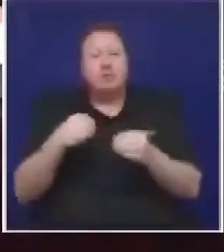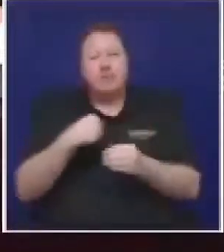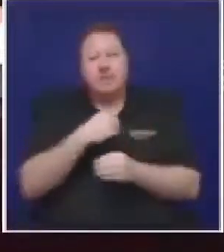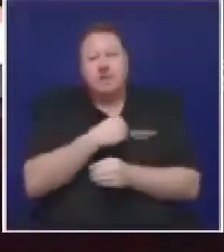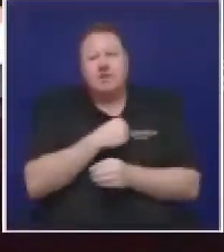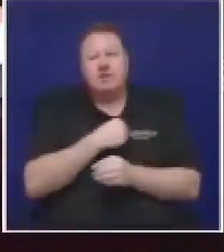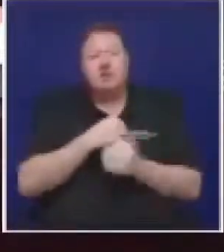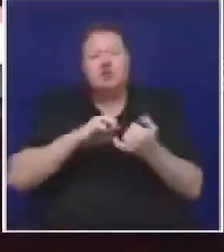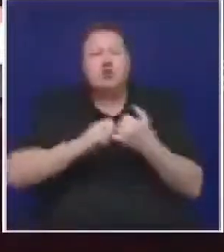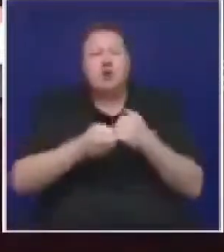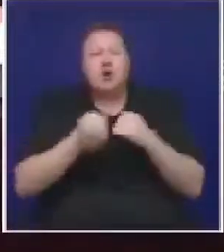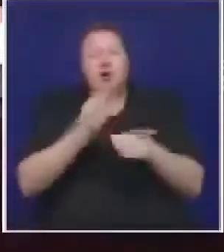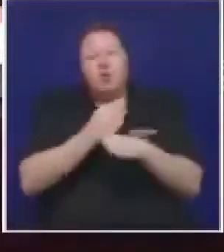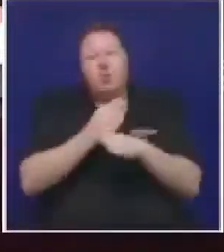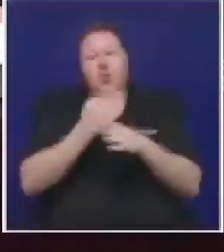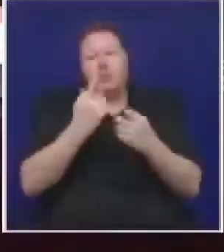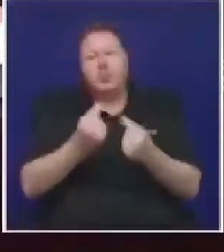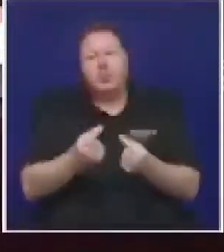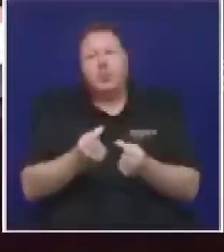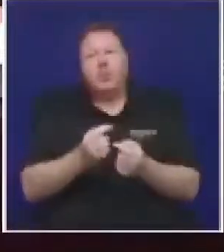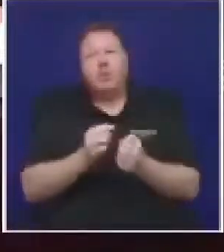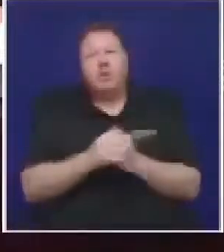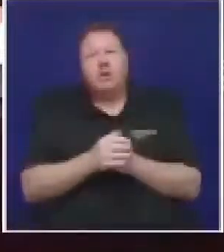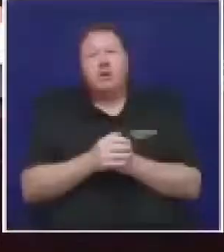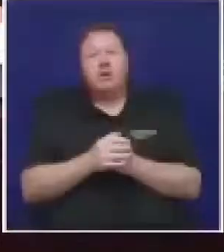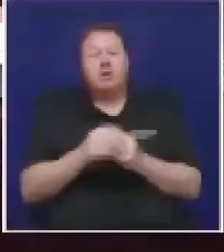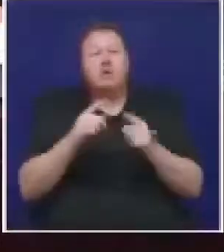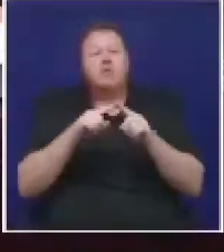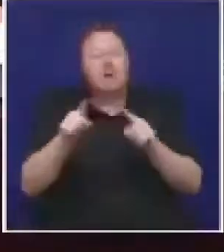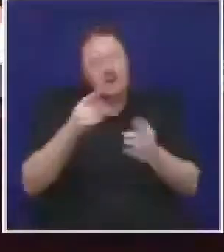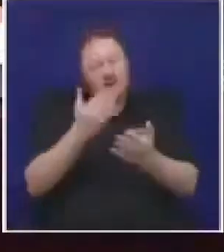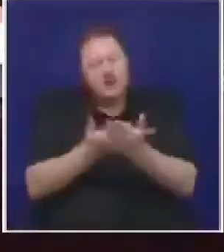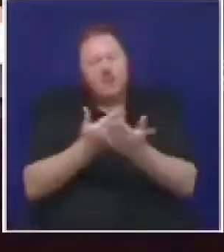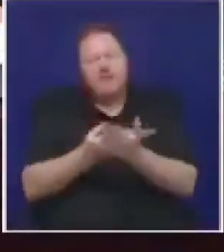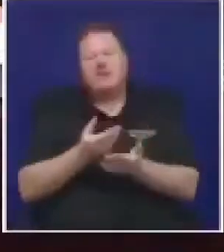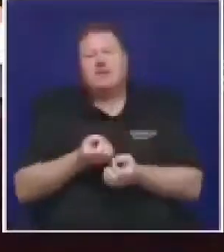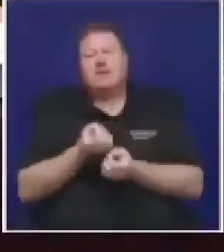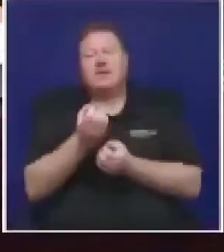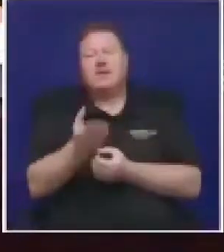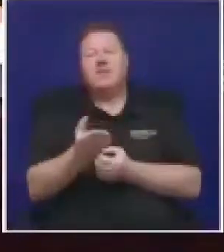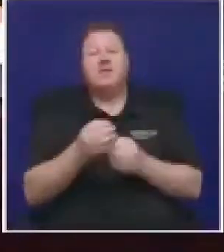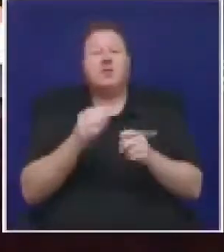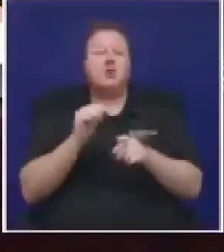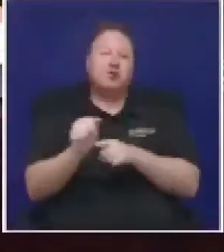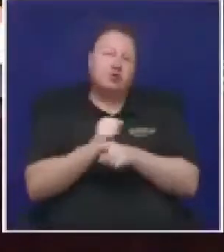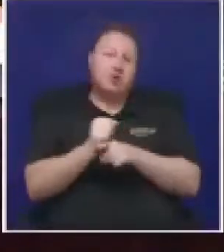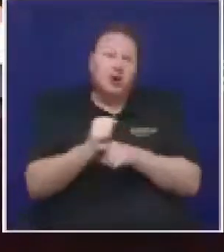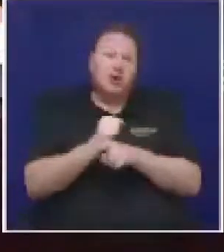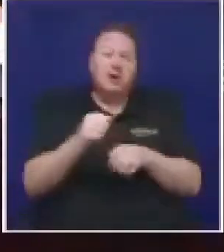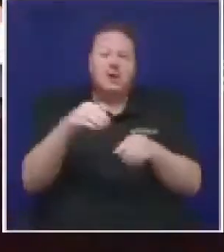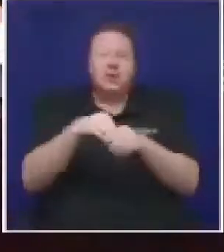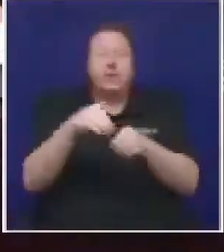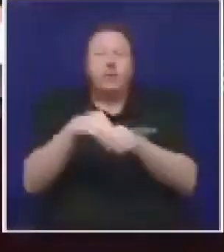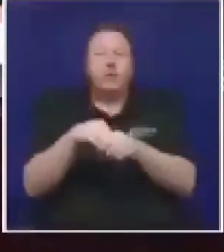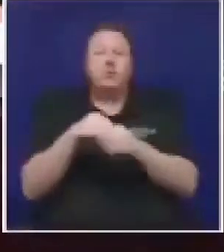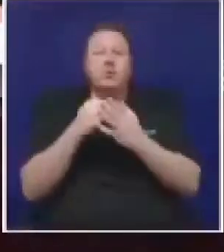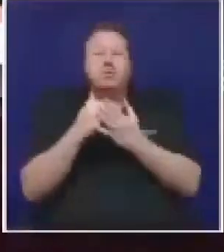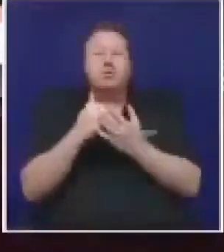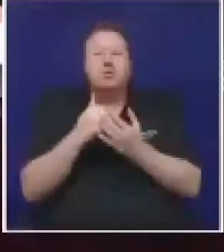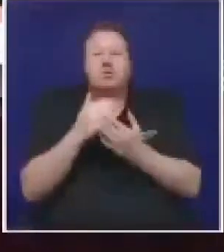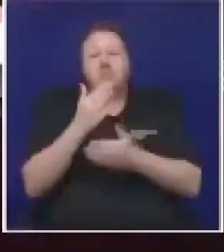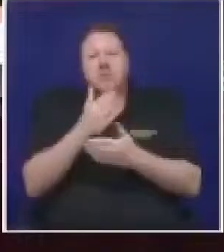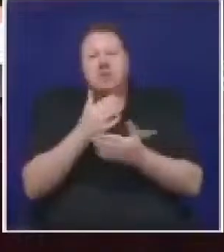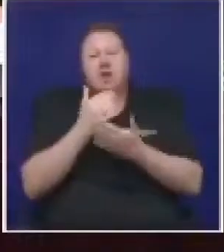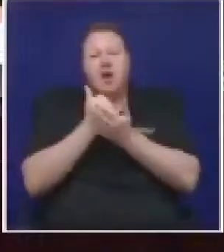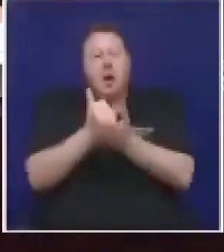to do work, but they need to be given capacity. So training is included as part of assisting